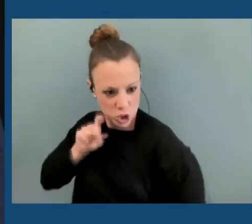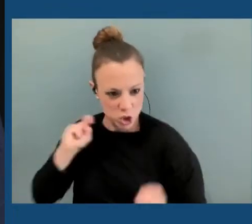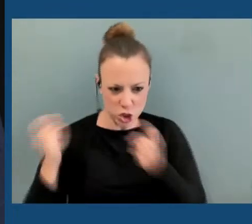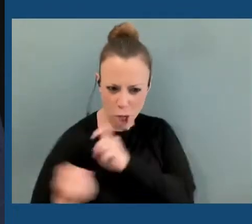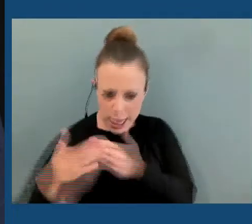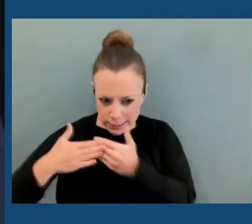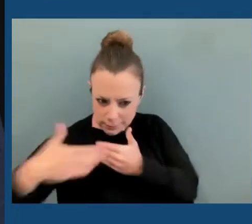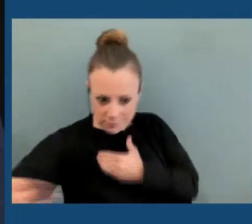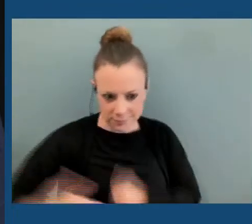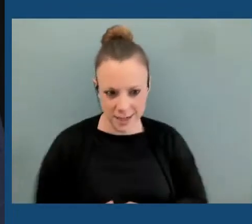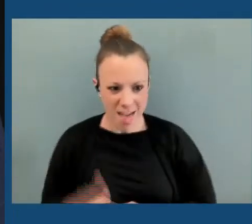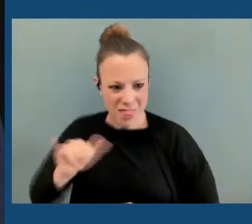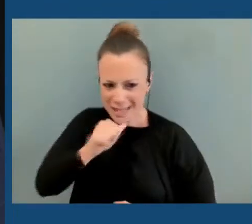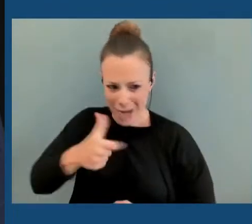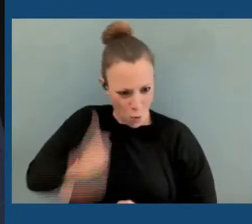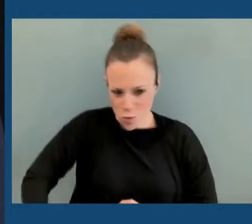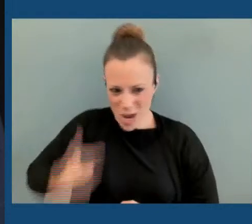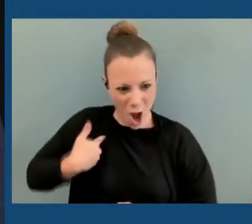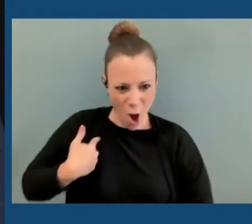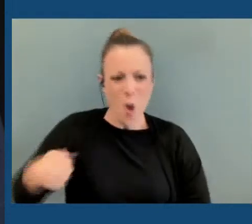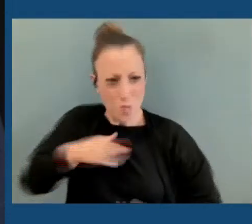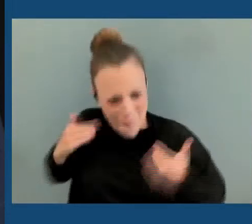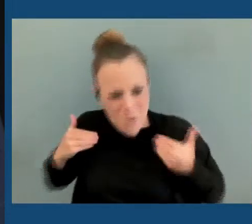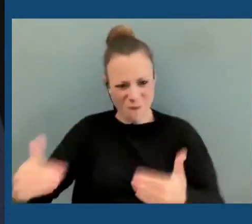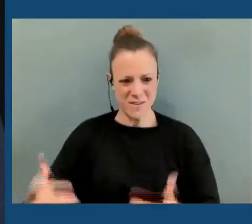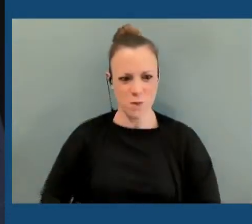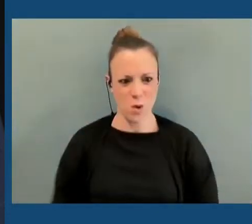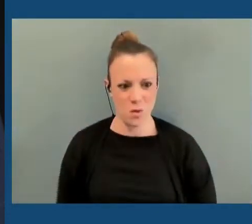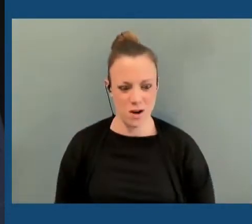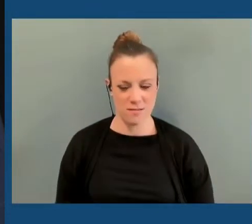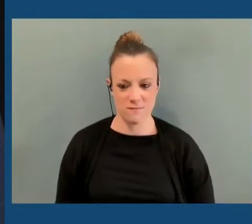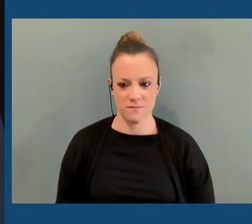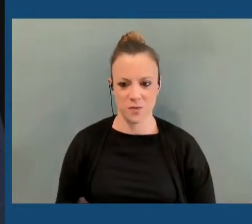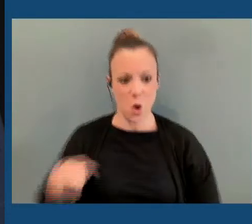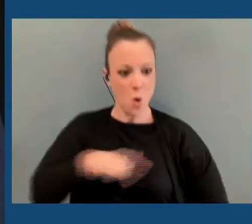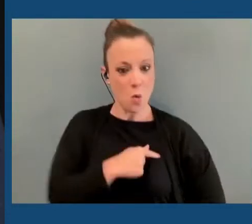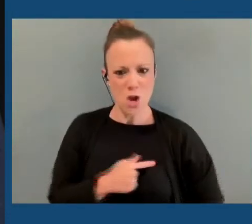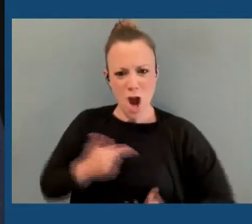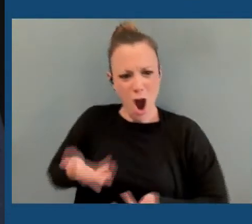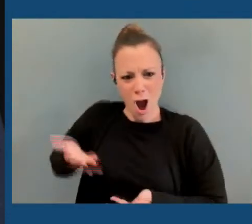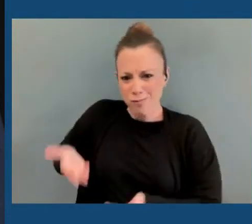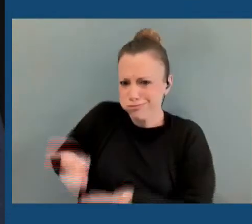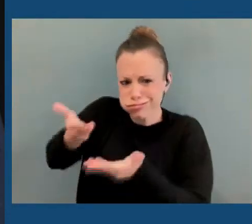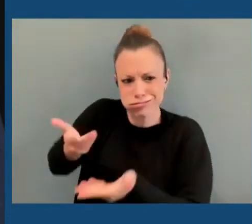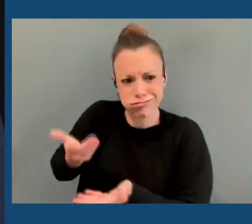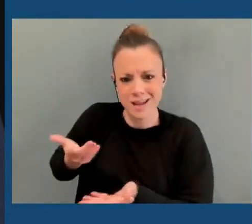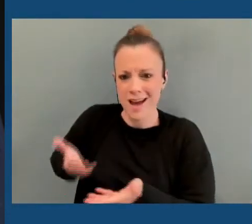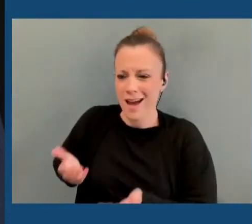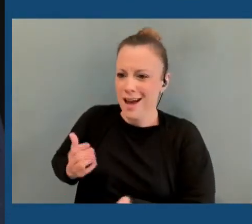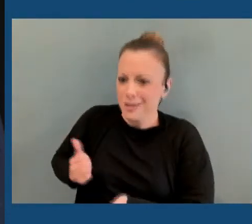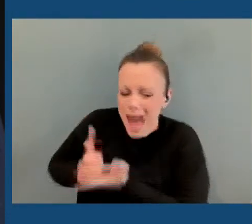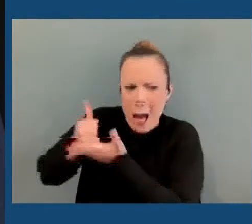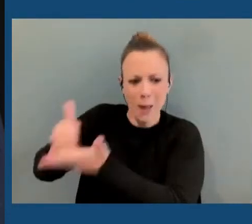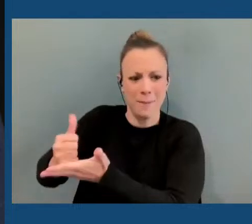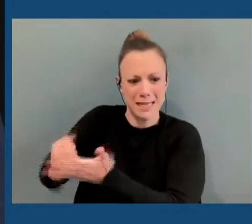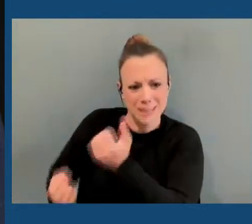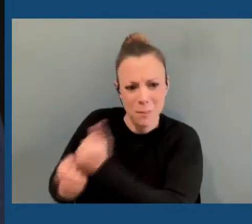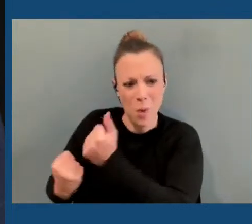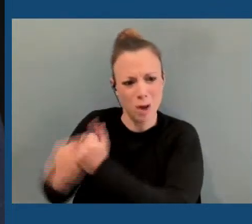That's not who we are. We're moving forward. We're lifting communities up. We're making a difference in people's lives.